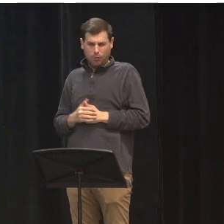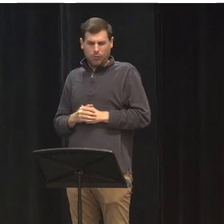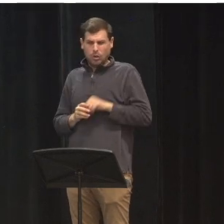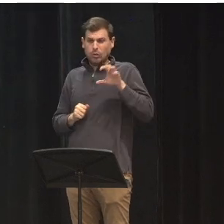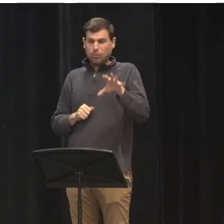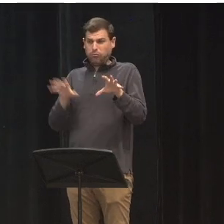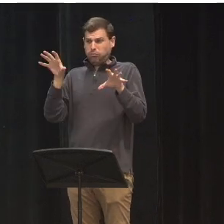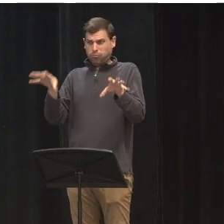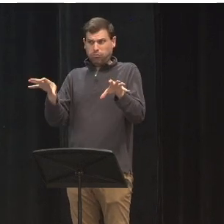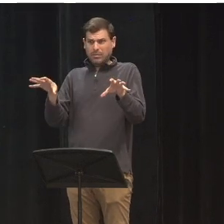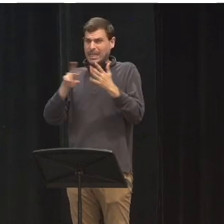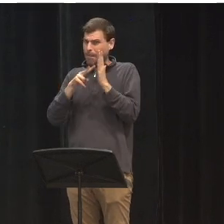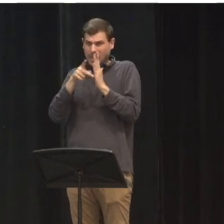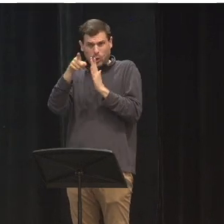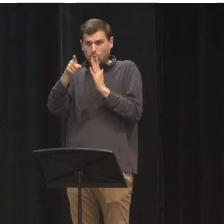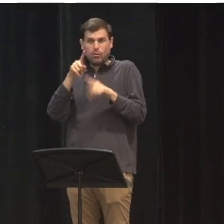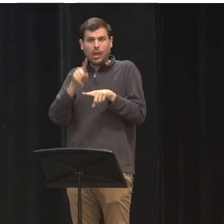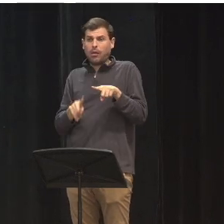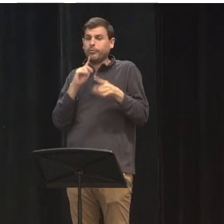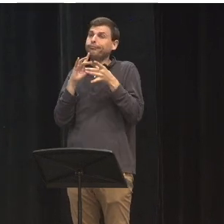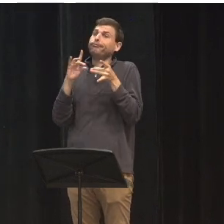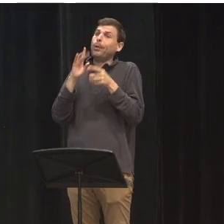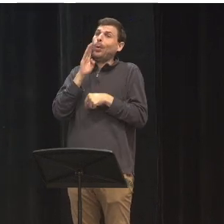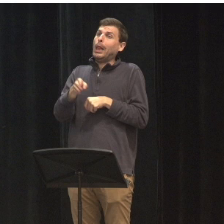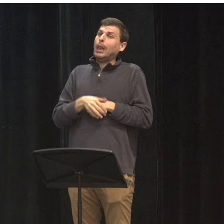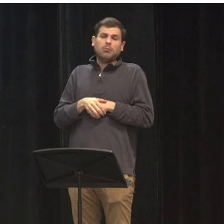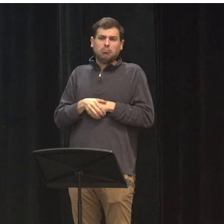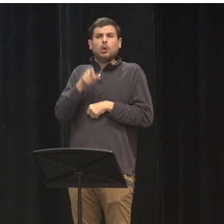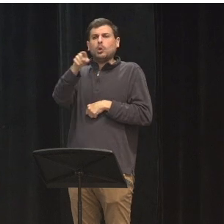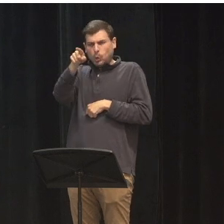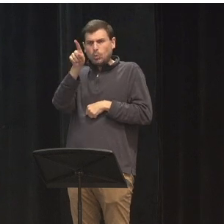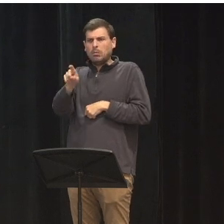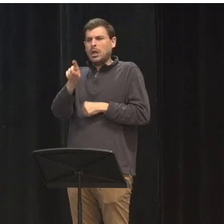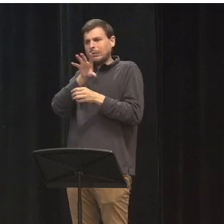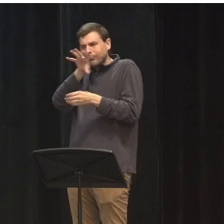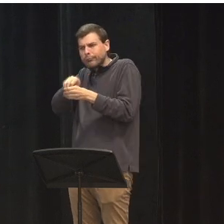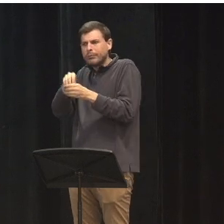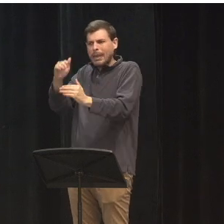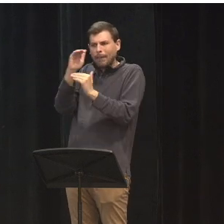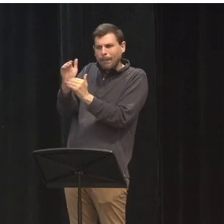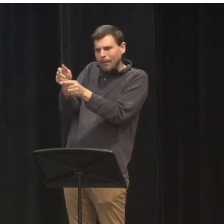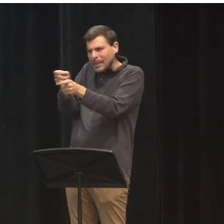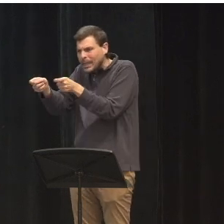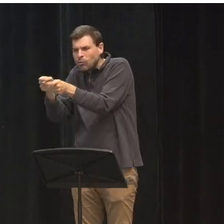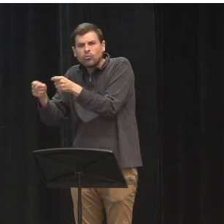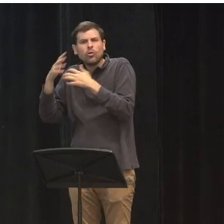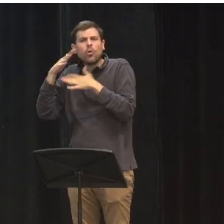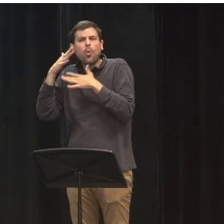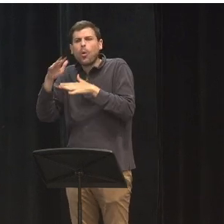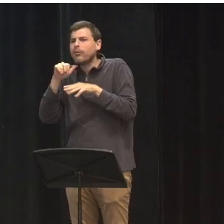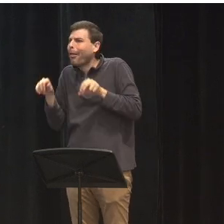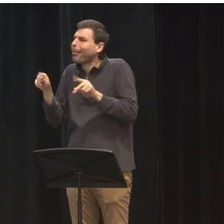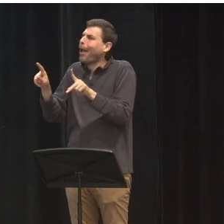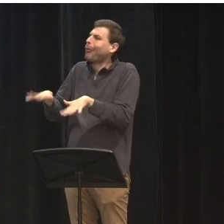conceivable measure needs to be taken to mitigate noise and vibration impacts. And those mitigation measures need to be